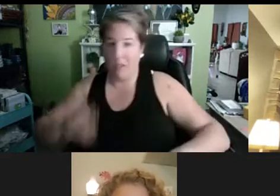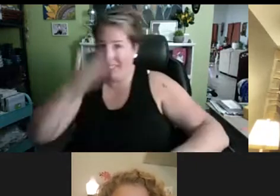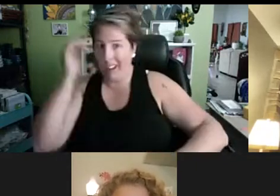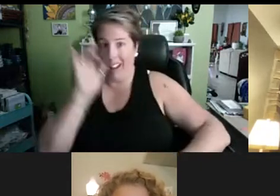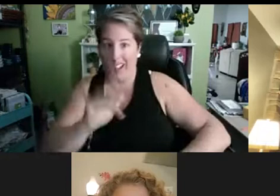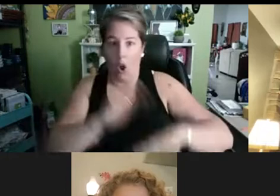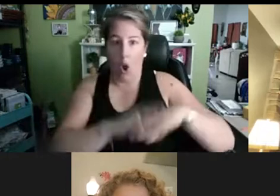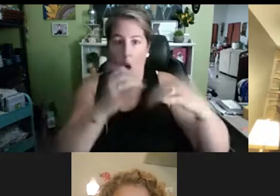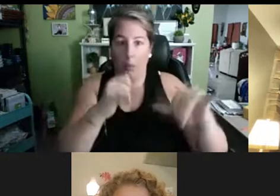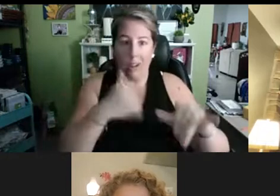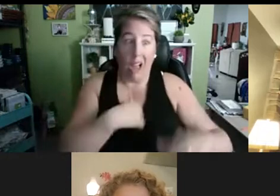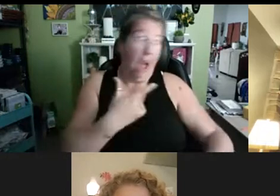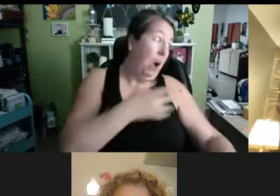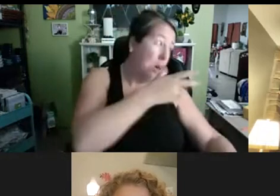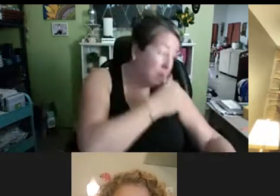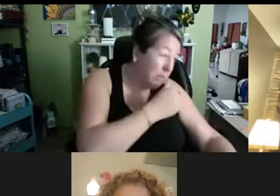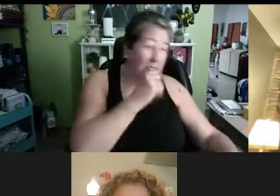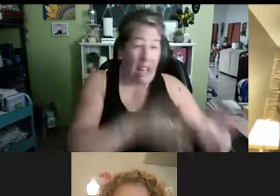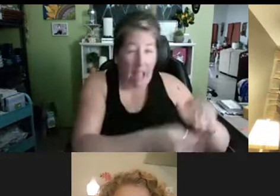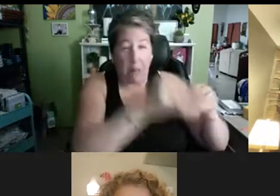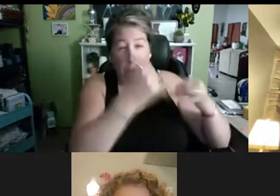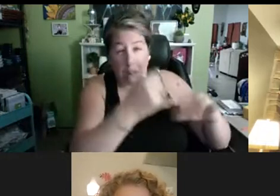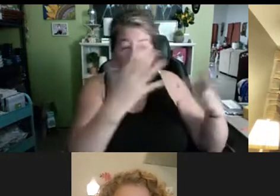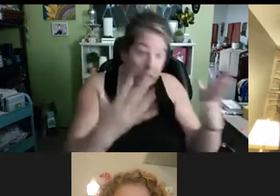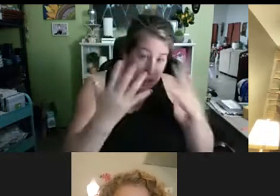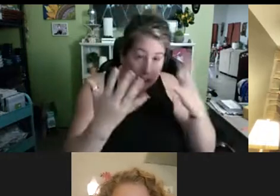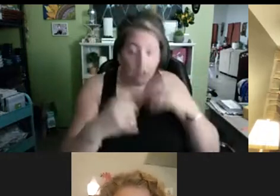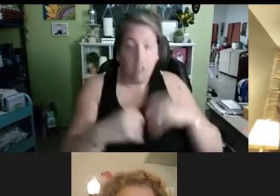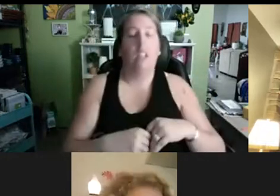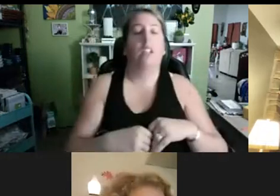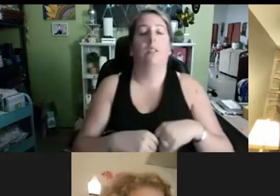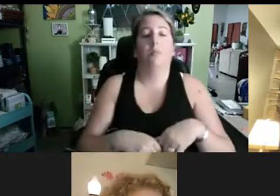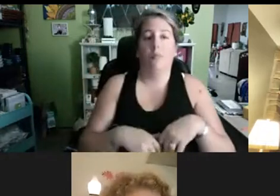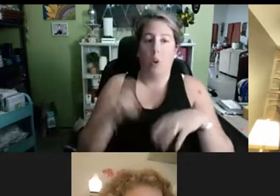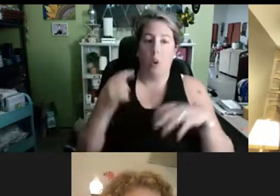you can change it unless they change it at the very end. So